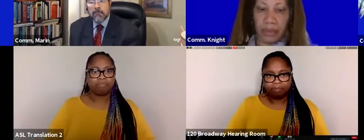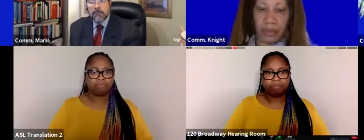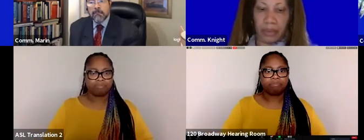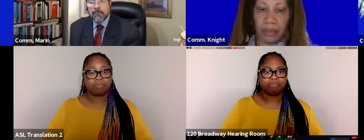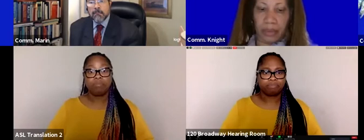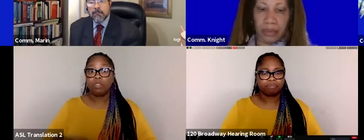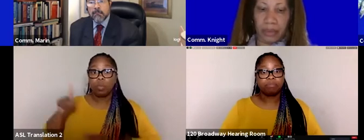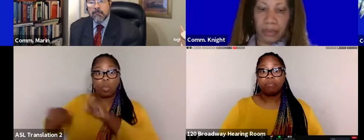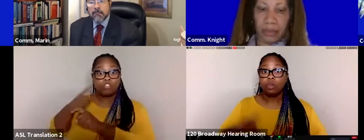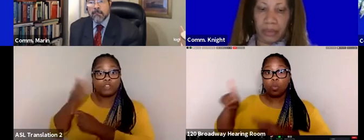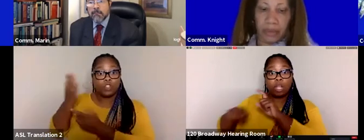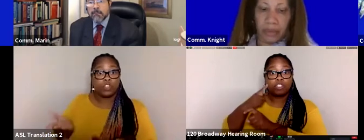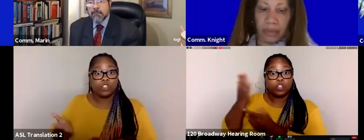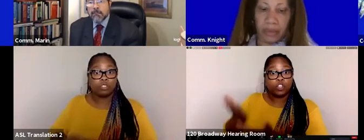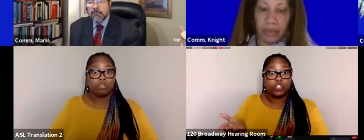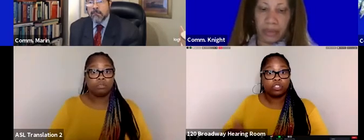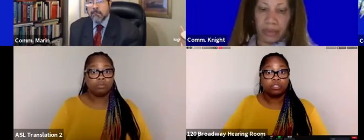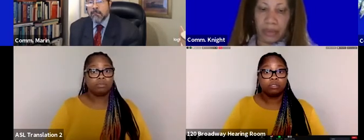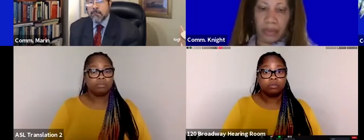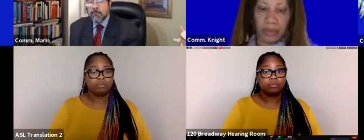Questions from Ms. Bastian?